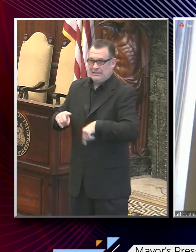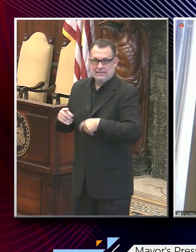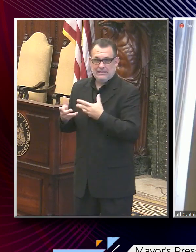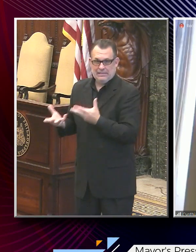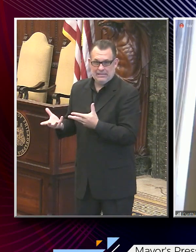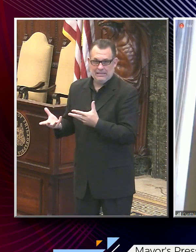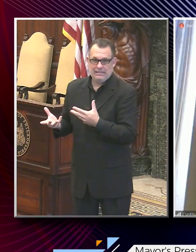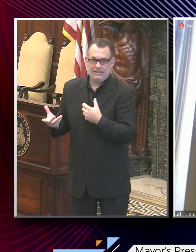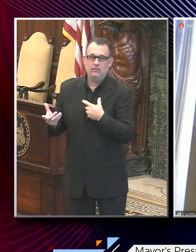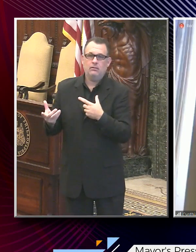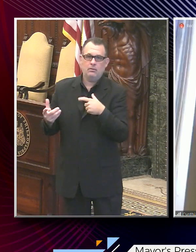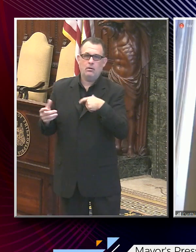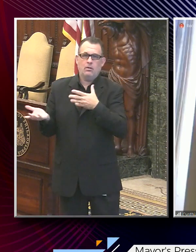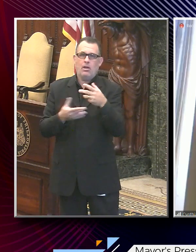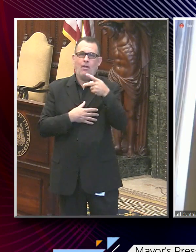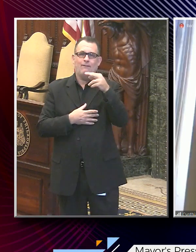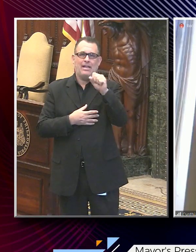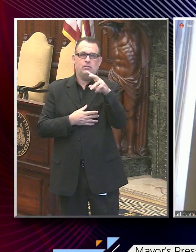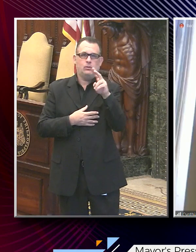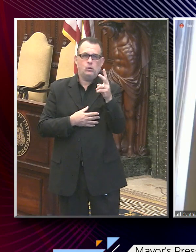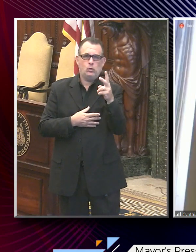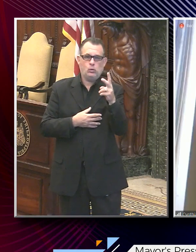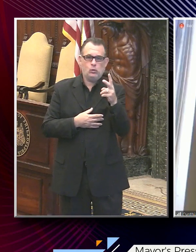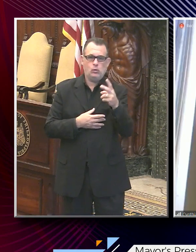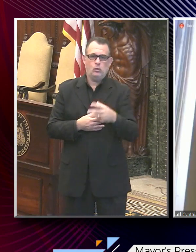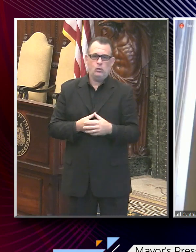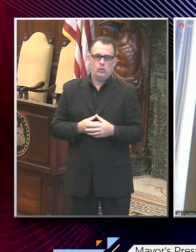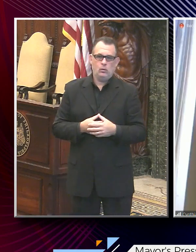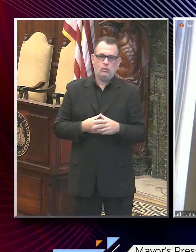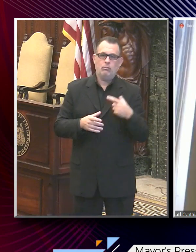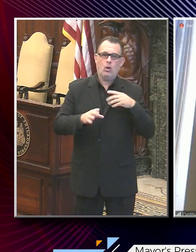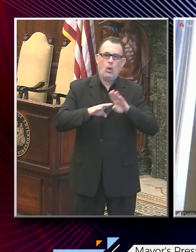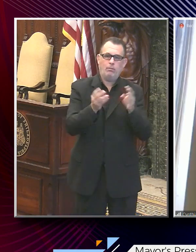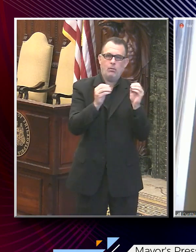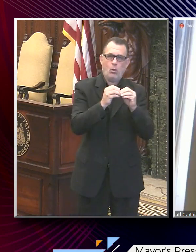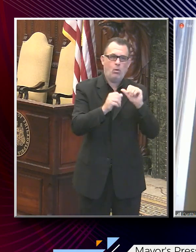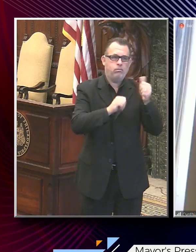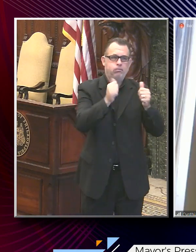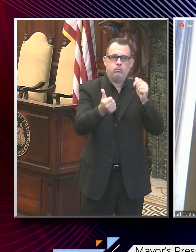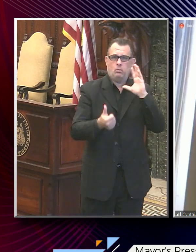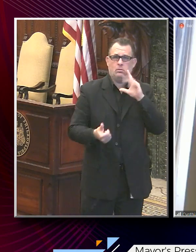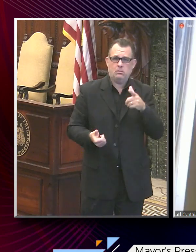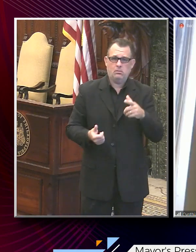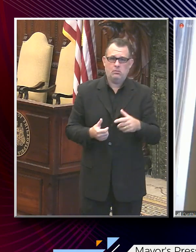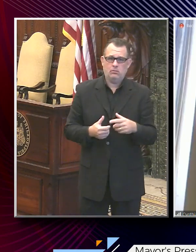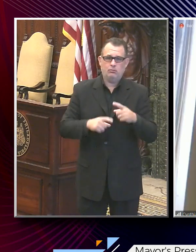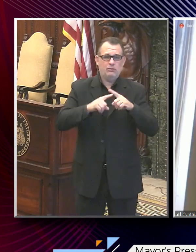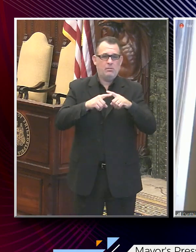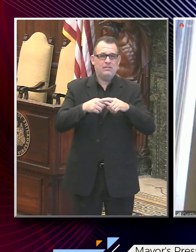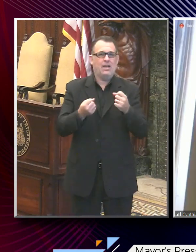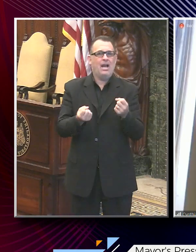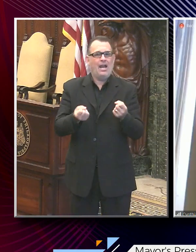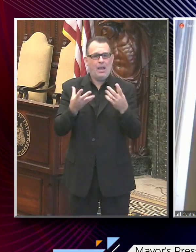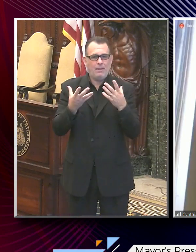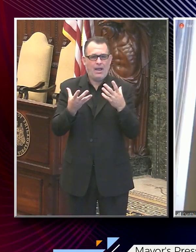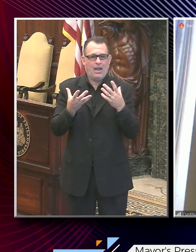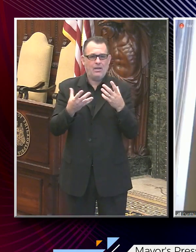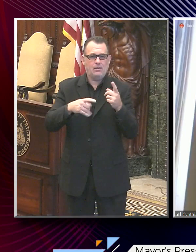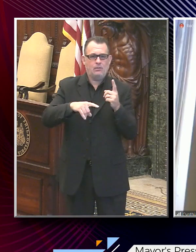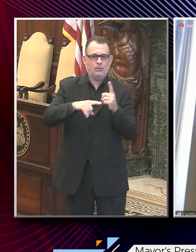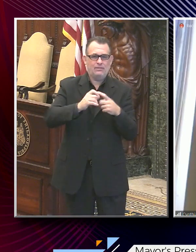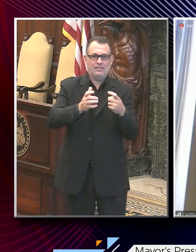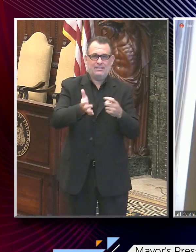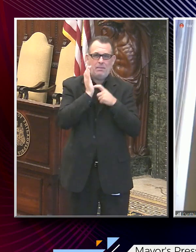So we're hoping to be able to get up to a larger number of sites based on what we track in demand that we get in the enrollment